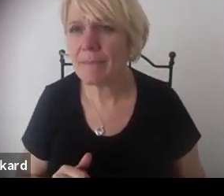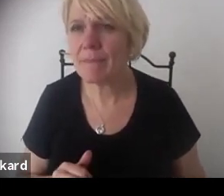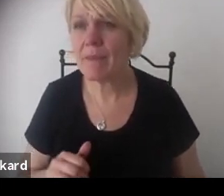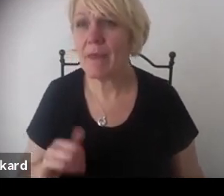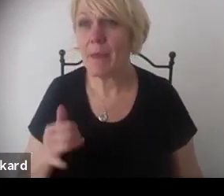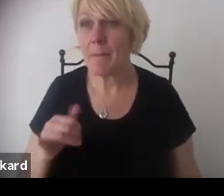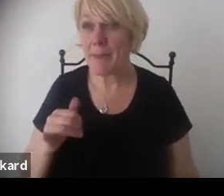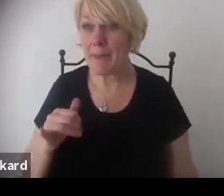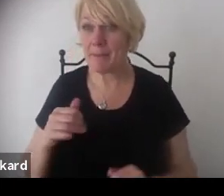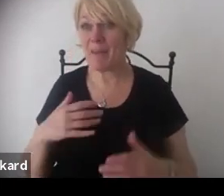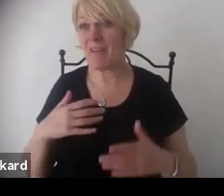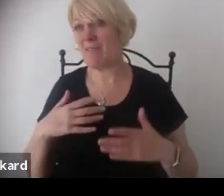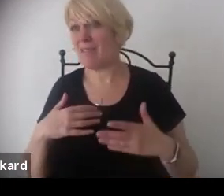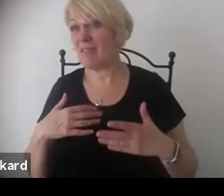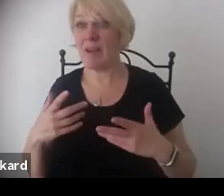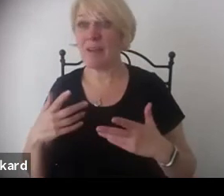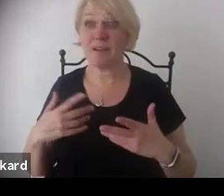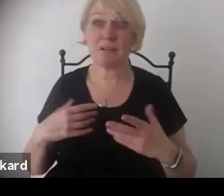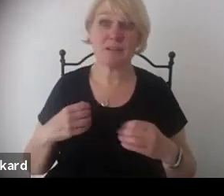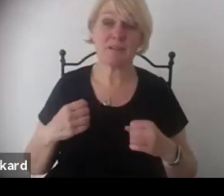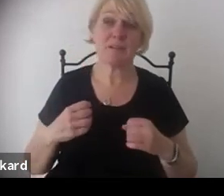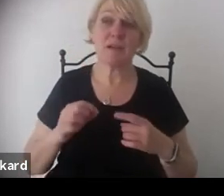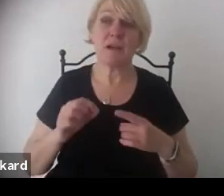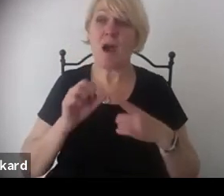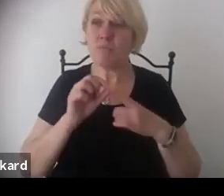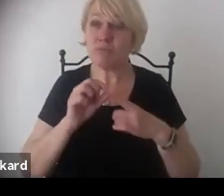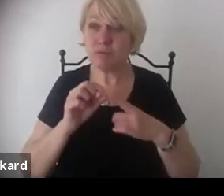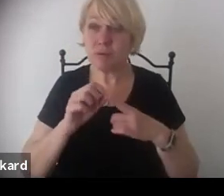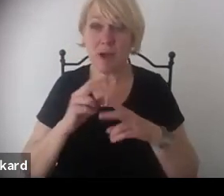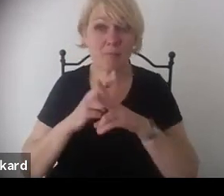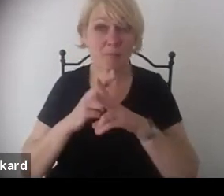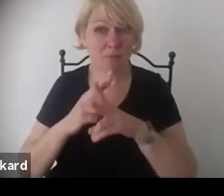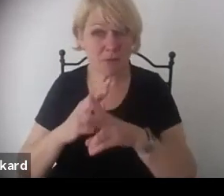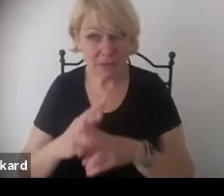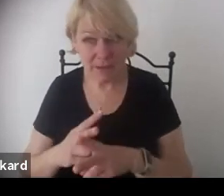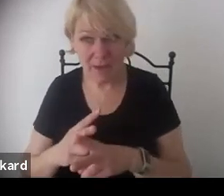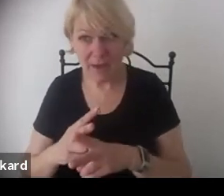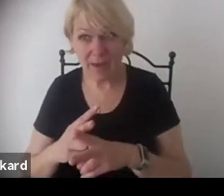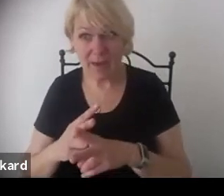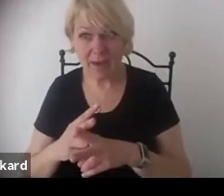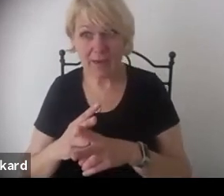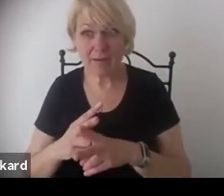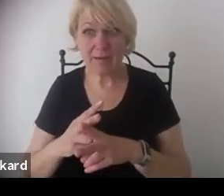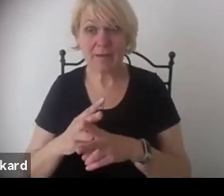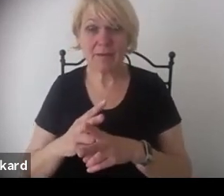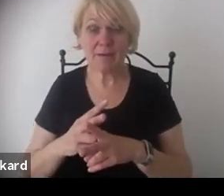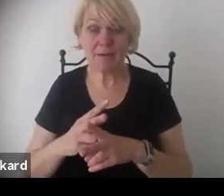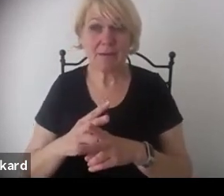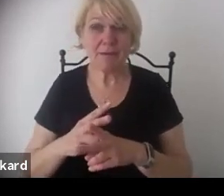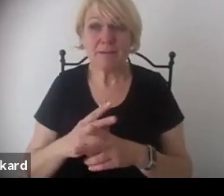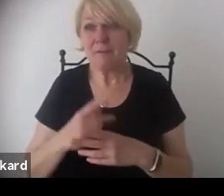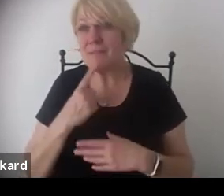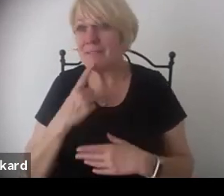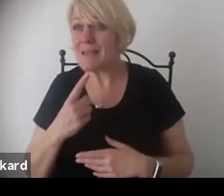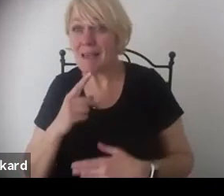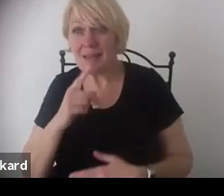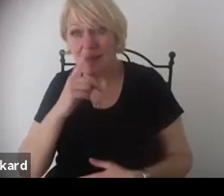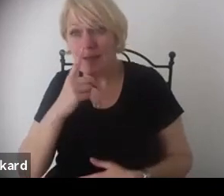And I guess this, you know, we're getting feedback that people might well be struggling and not sure how to access those services.